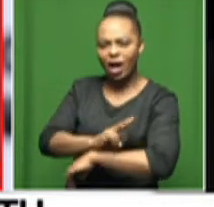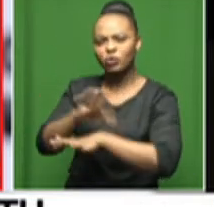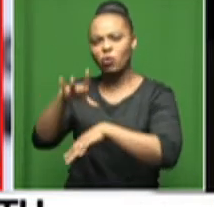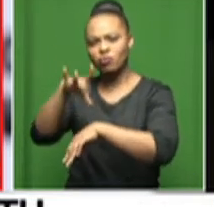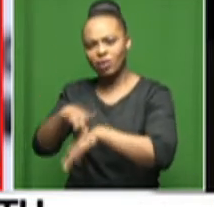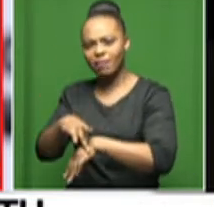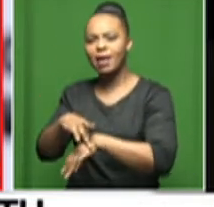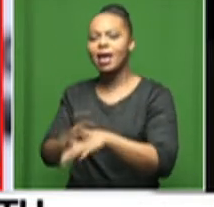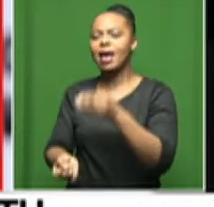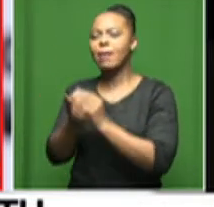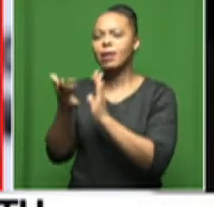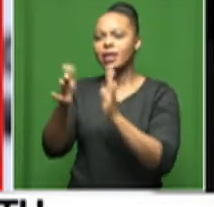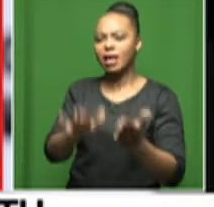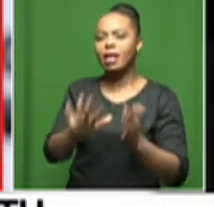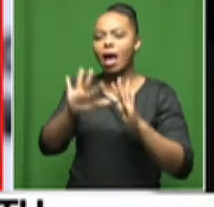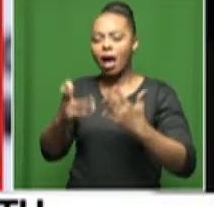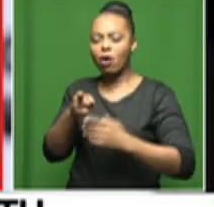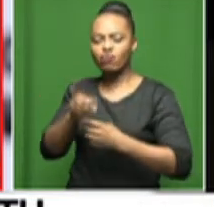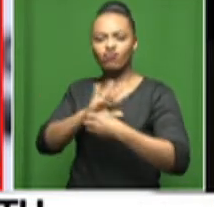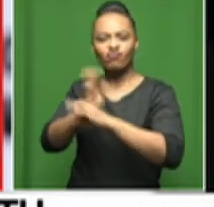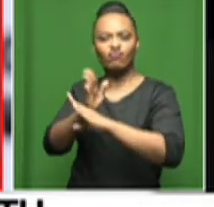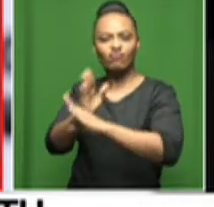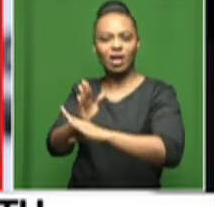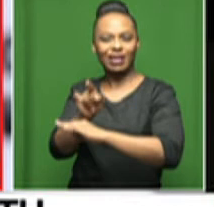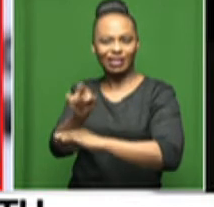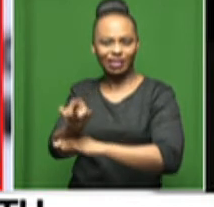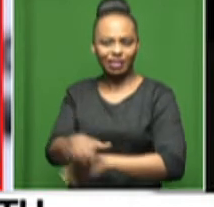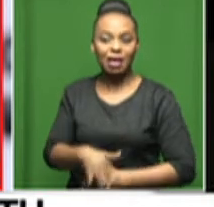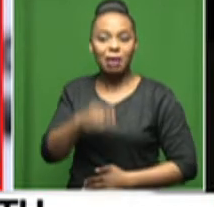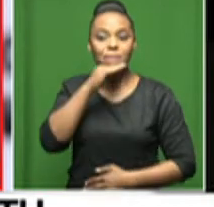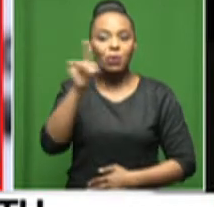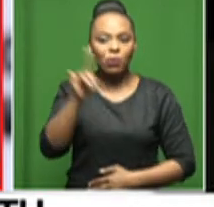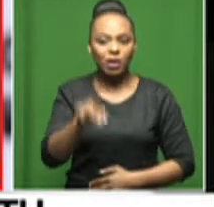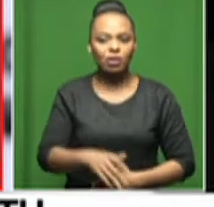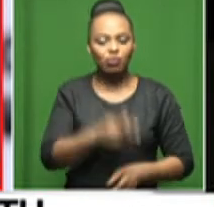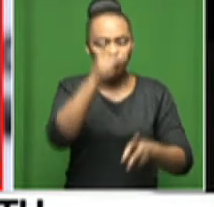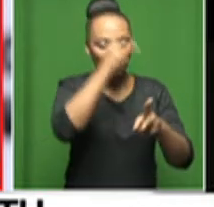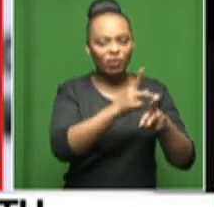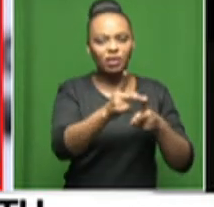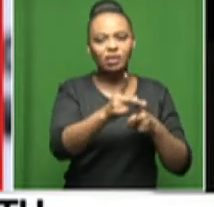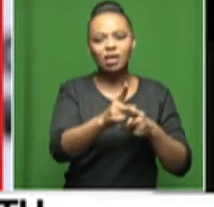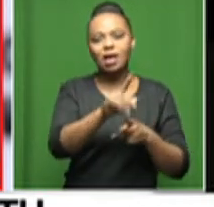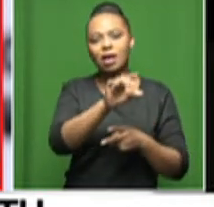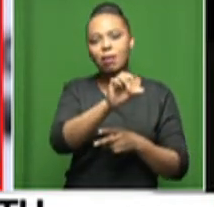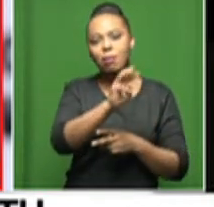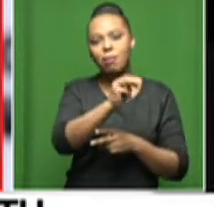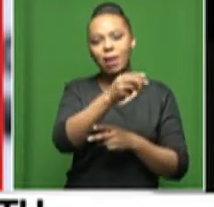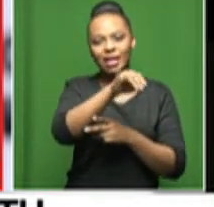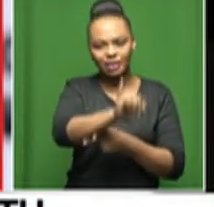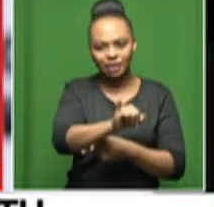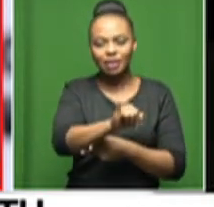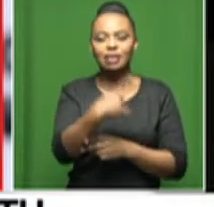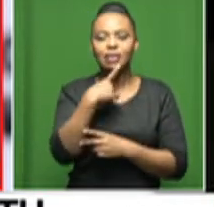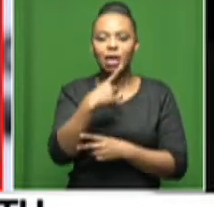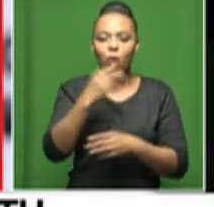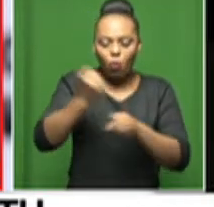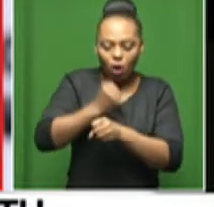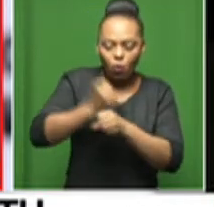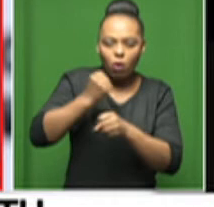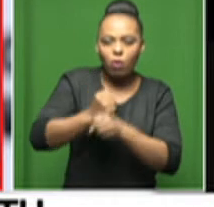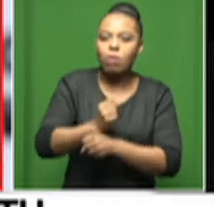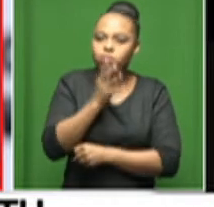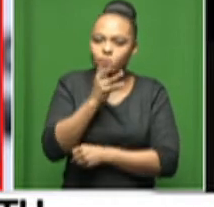me. This means that what we will take from Professor Shabir Madhi is that some more work needs to be done